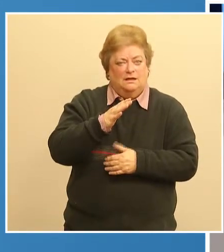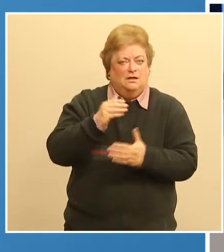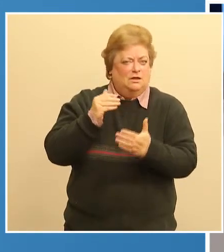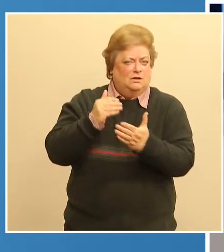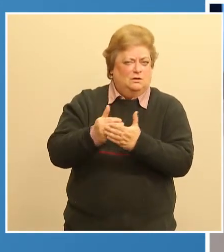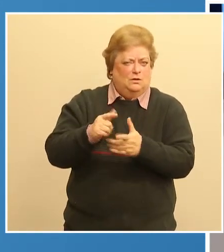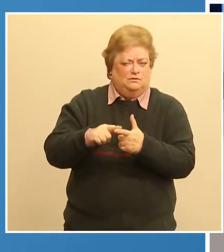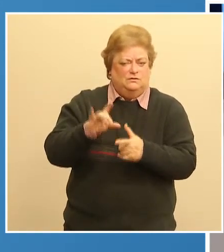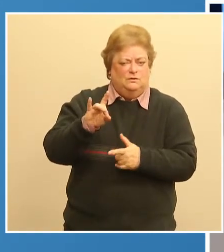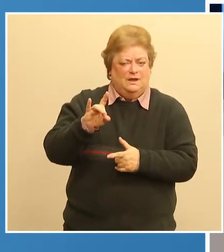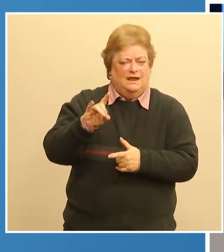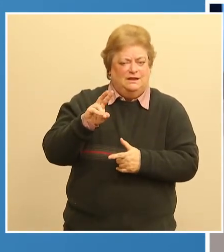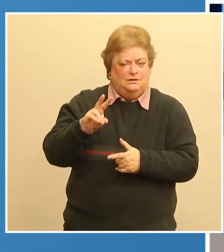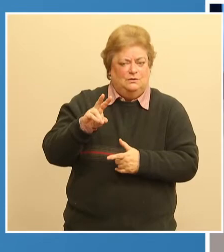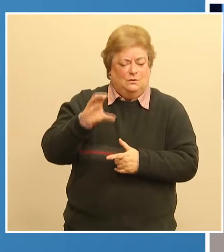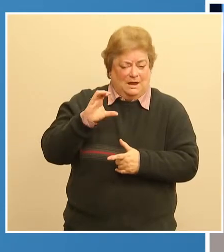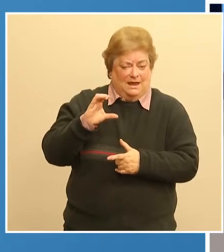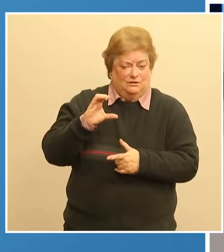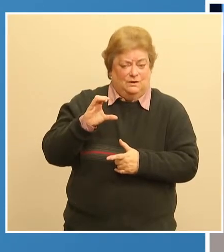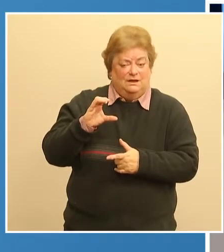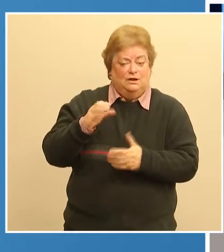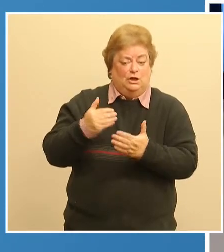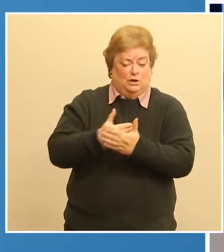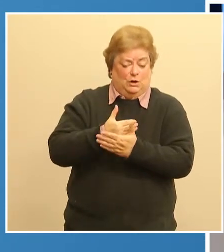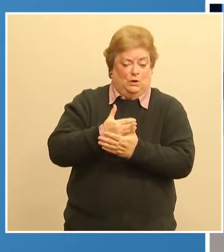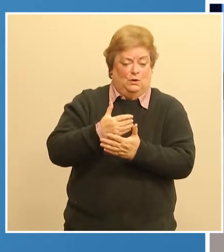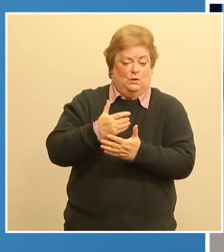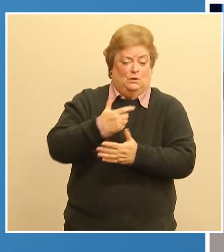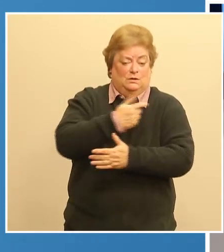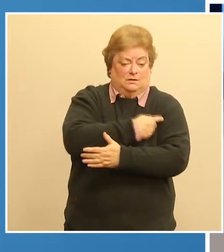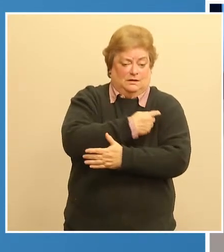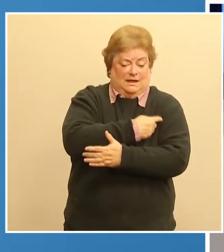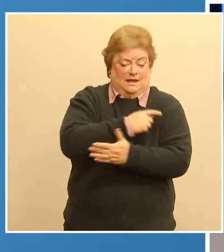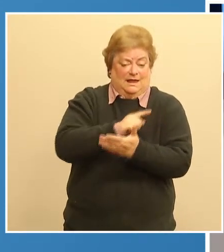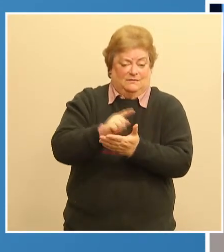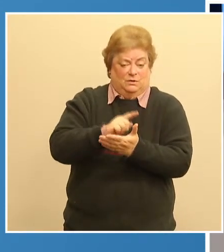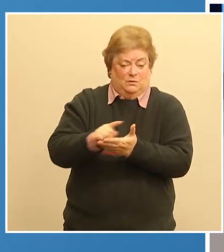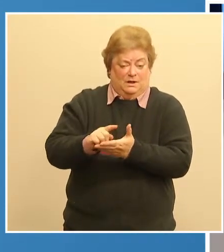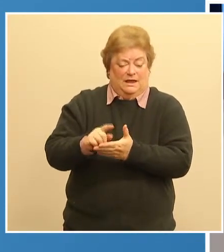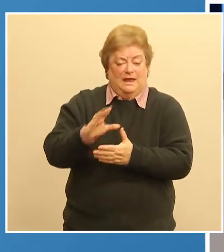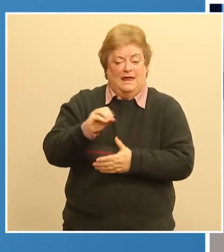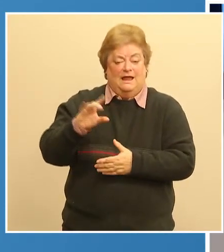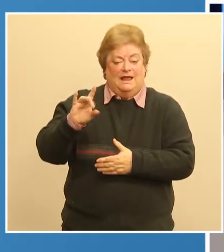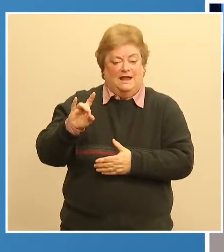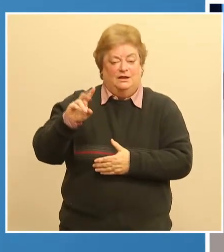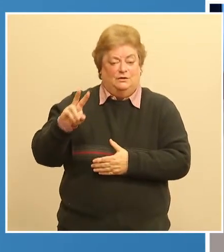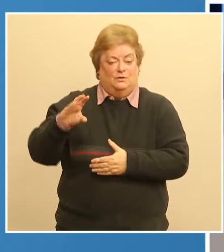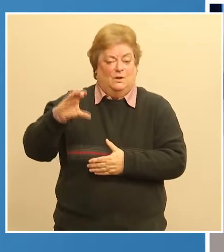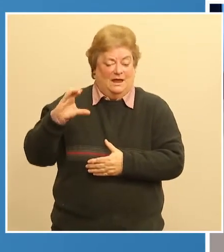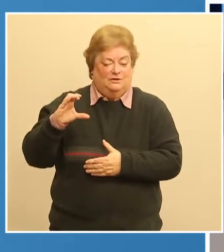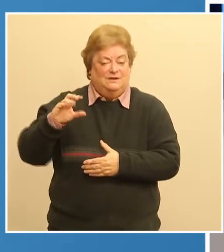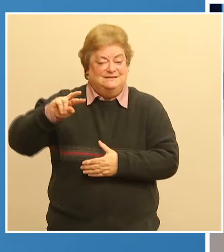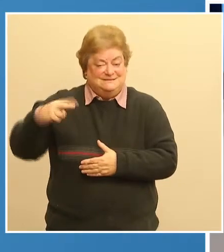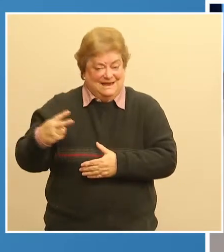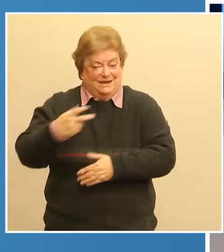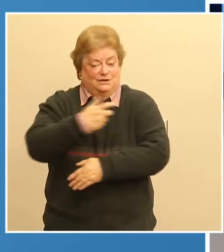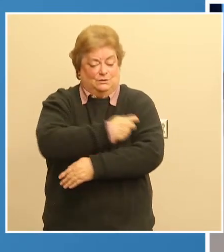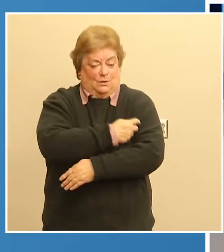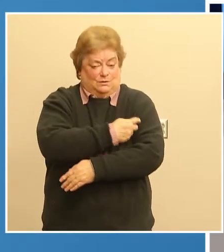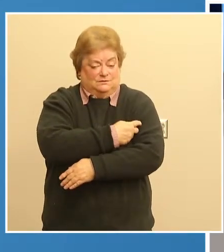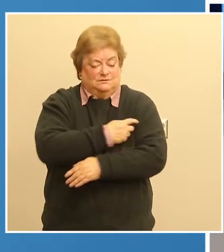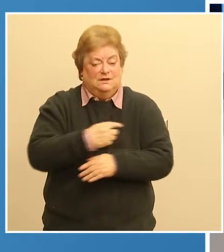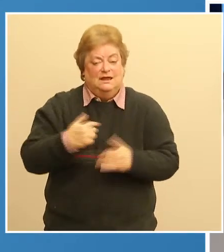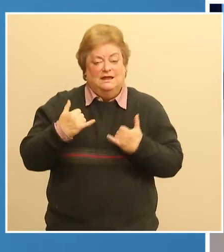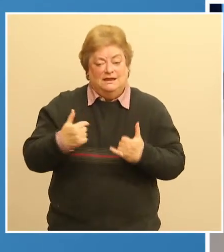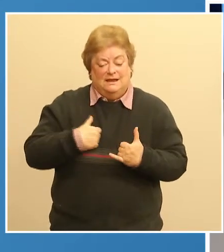Close to 8,200 new doses every week and 8,200 second doses. Now that we're